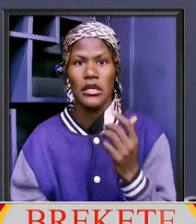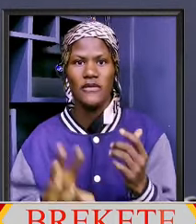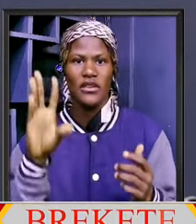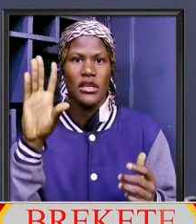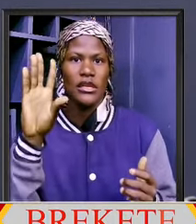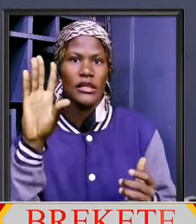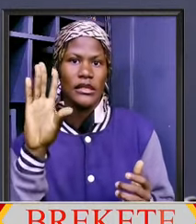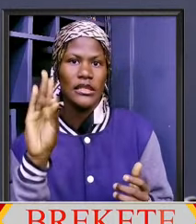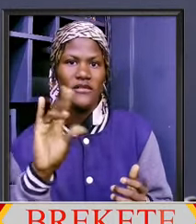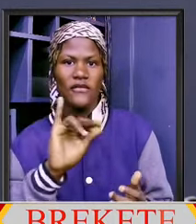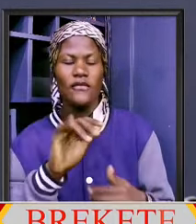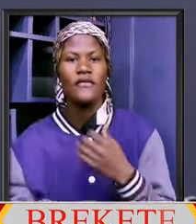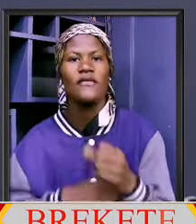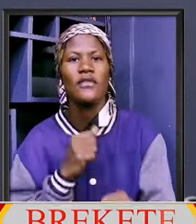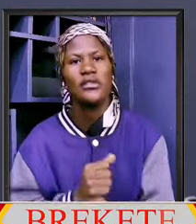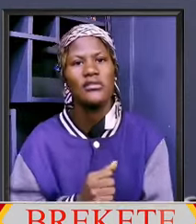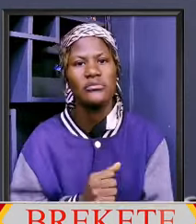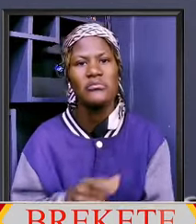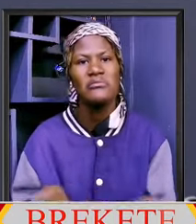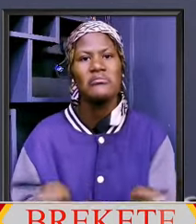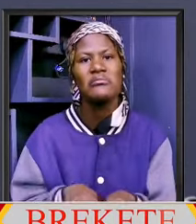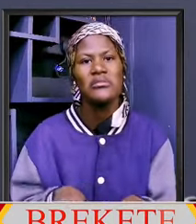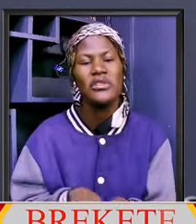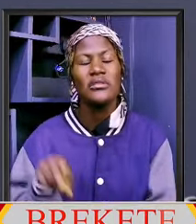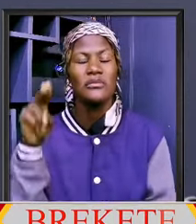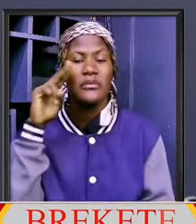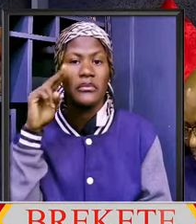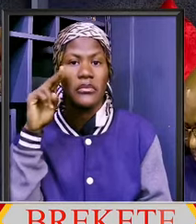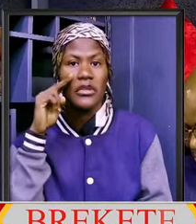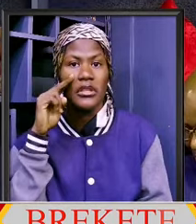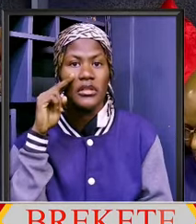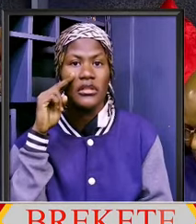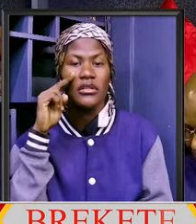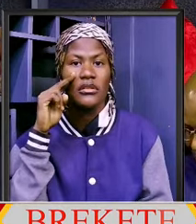7 years. The same constitution, the same Nigerian law.